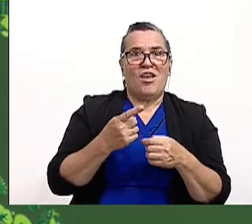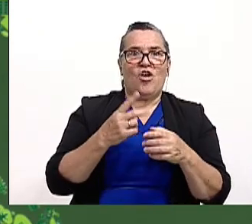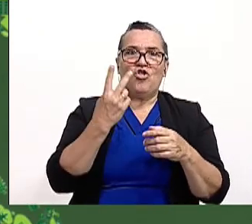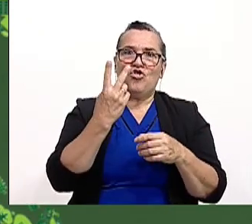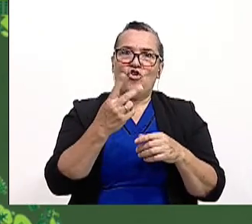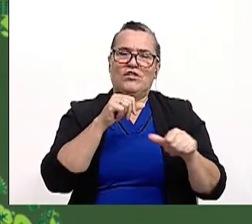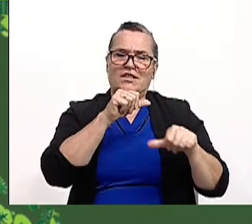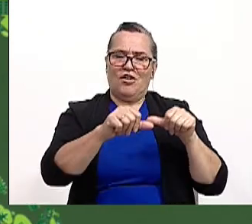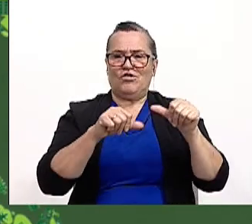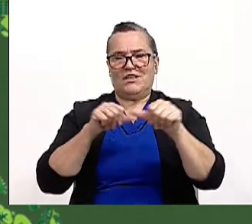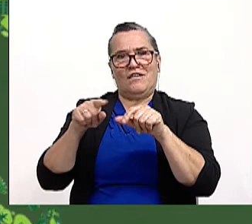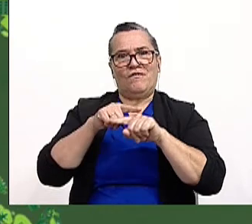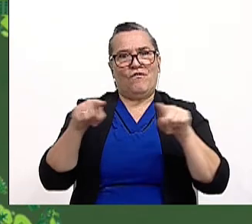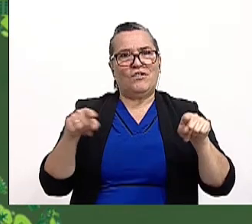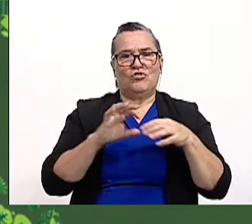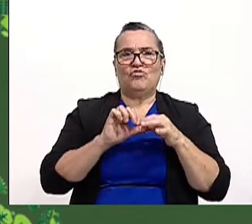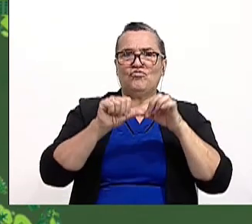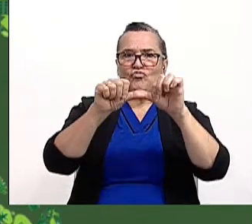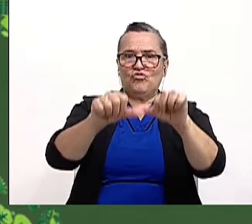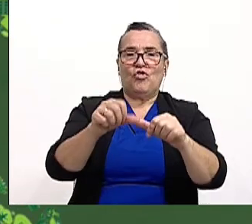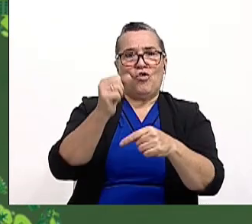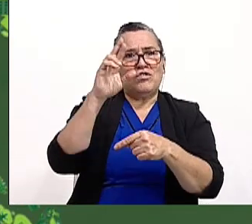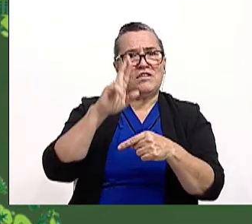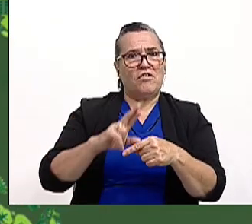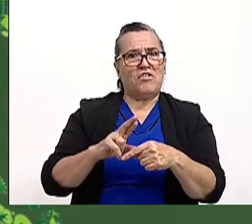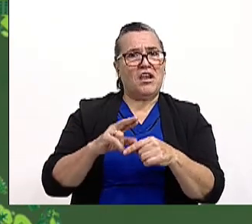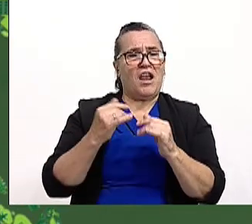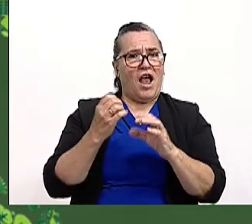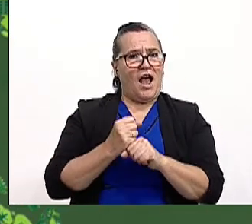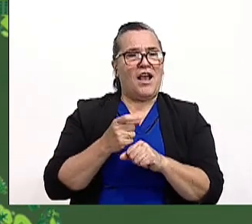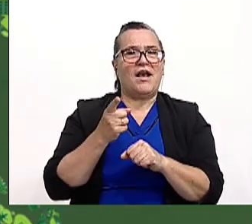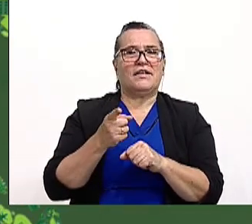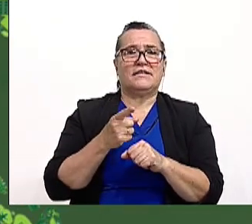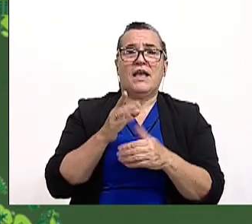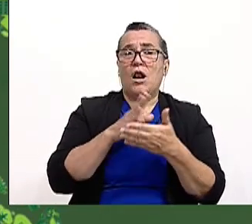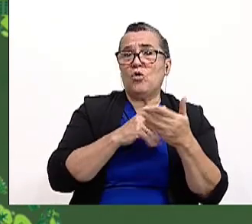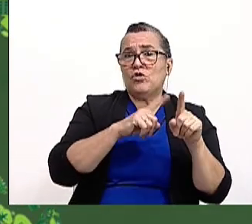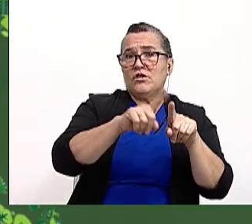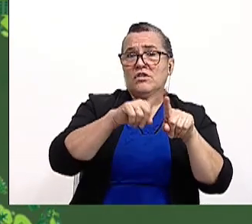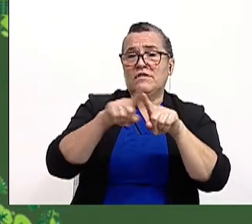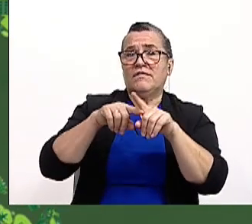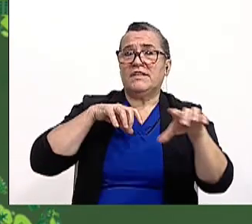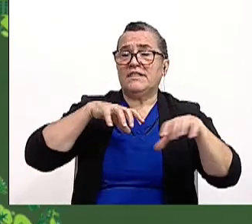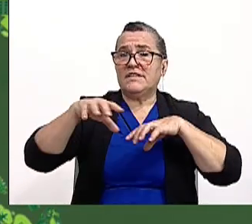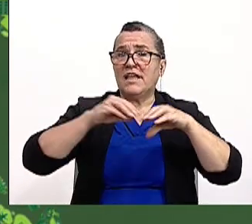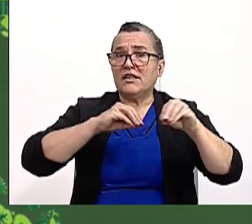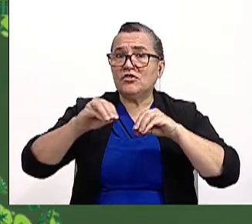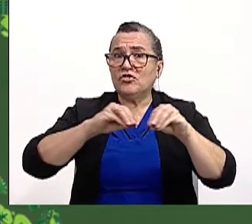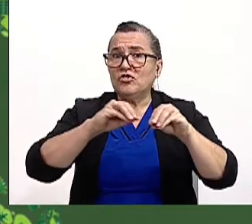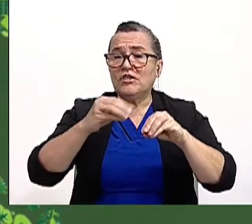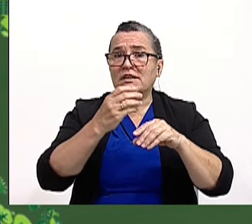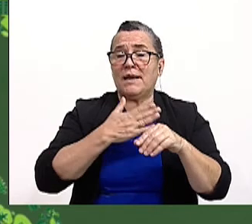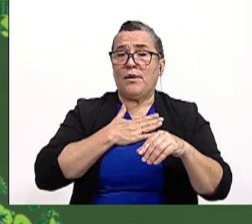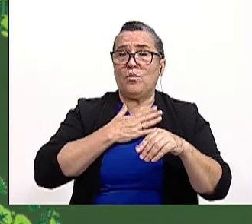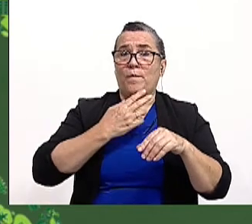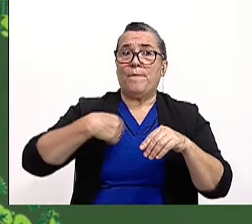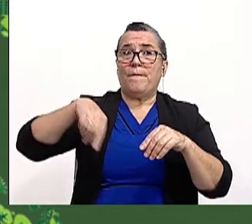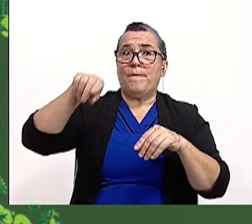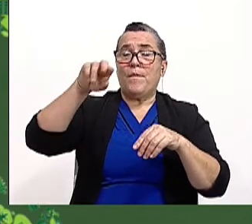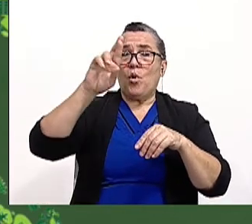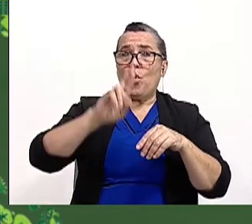the efforts about sustainability that Costa Rica is making. Some of the different actions that our country has taken to